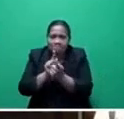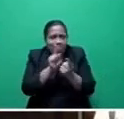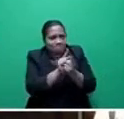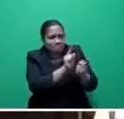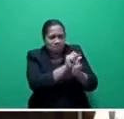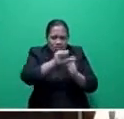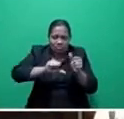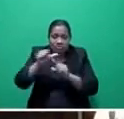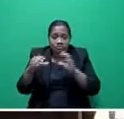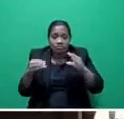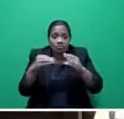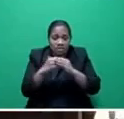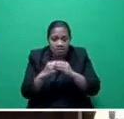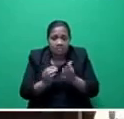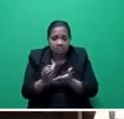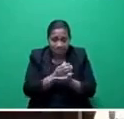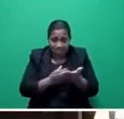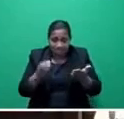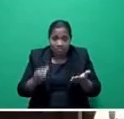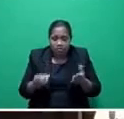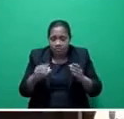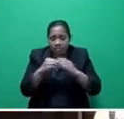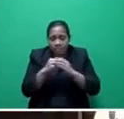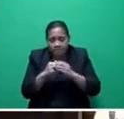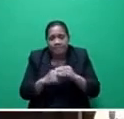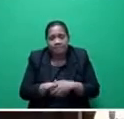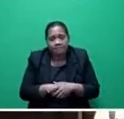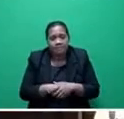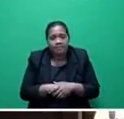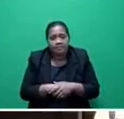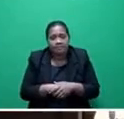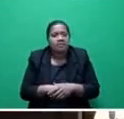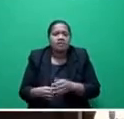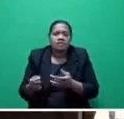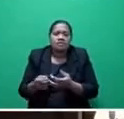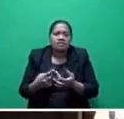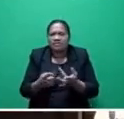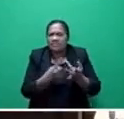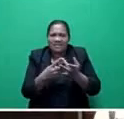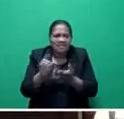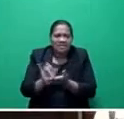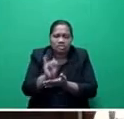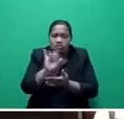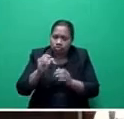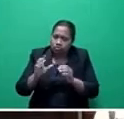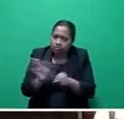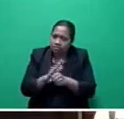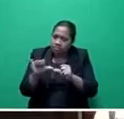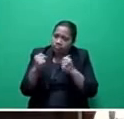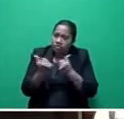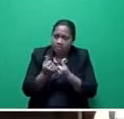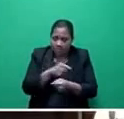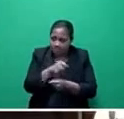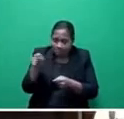Banks, which are all the commercial banks, and some of the other lending institutions, and we reached an agreement with them